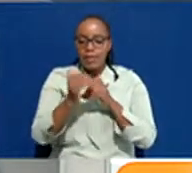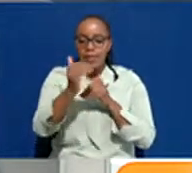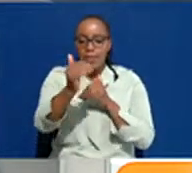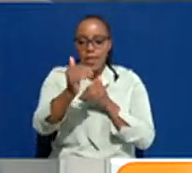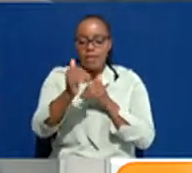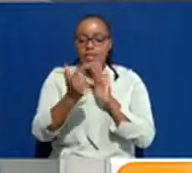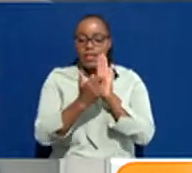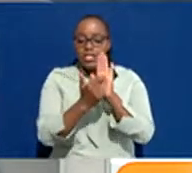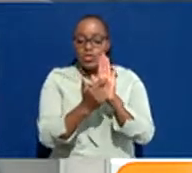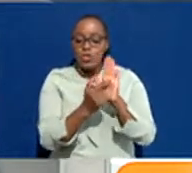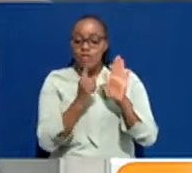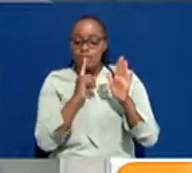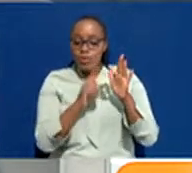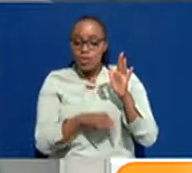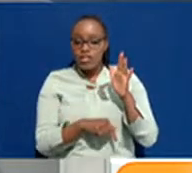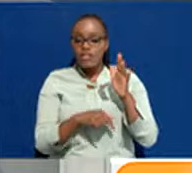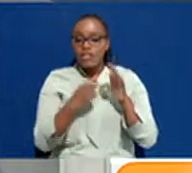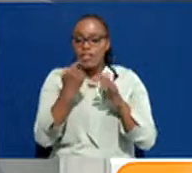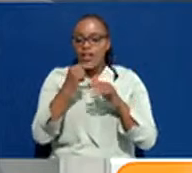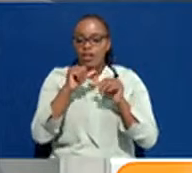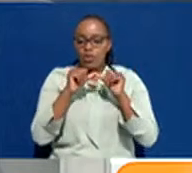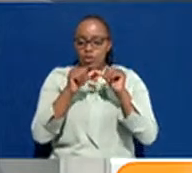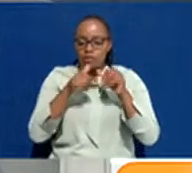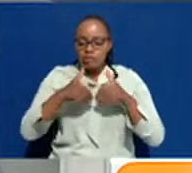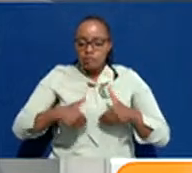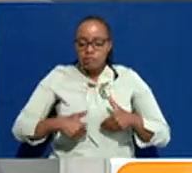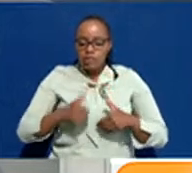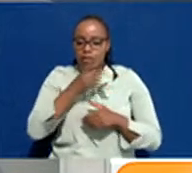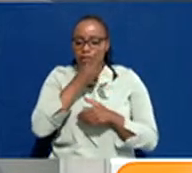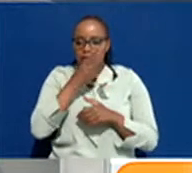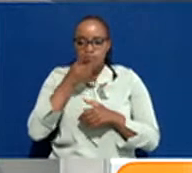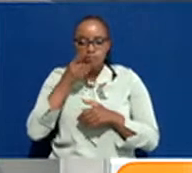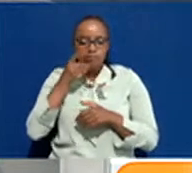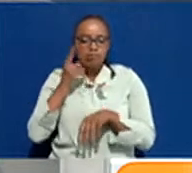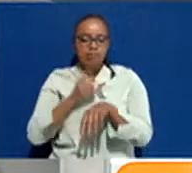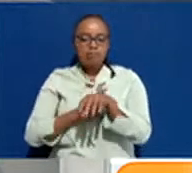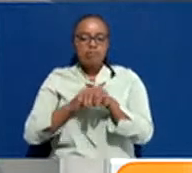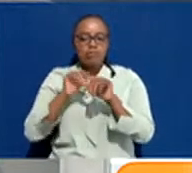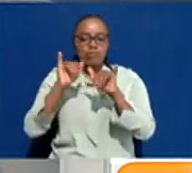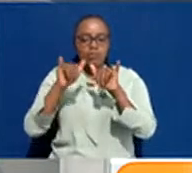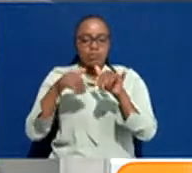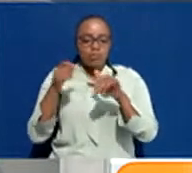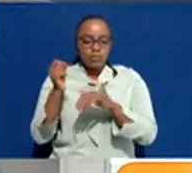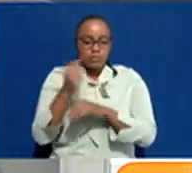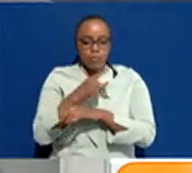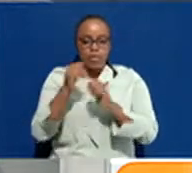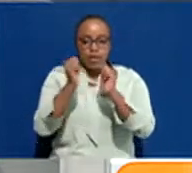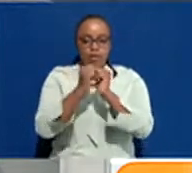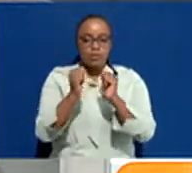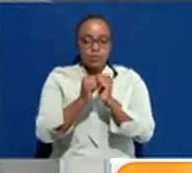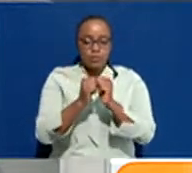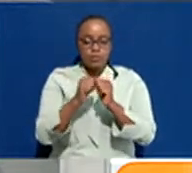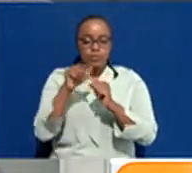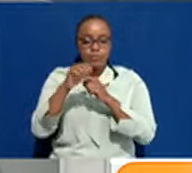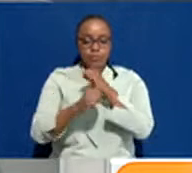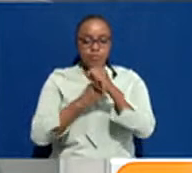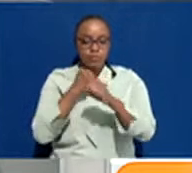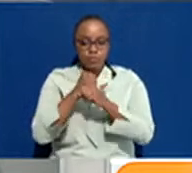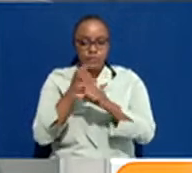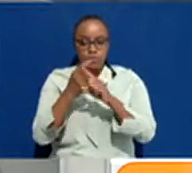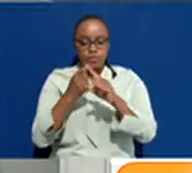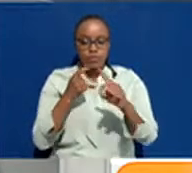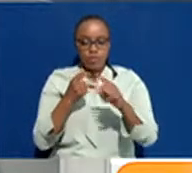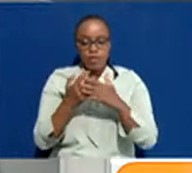with projections indicating that the ongoing dry spell may last until October this year. According